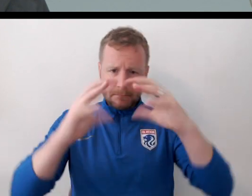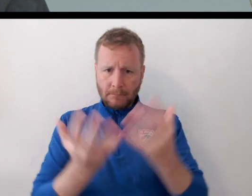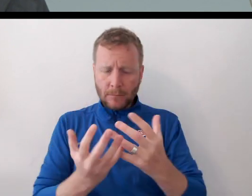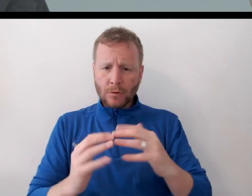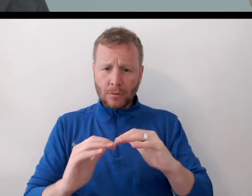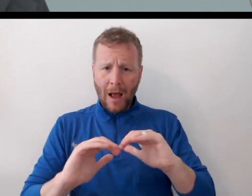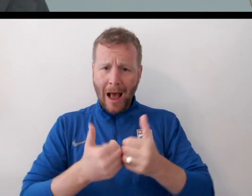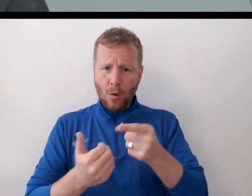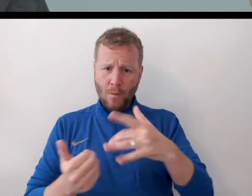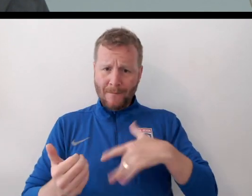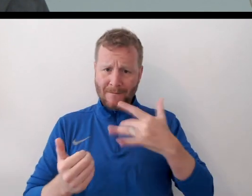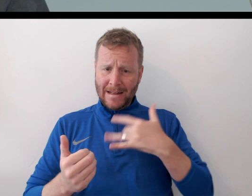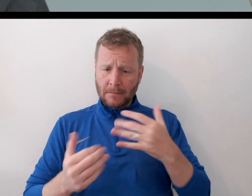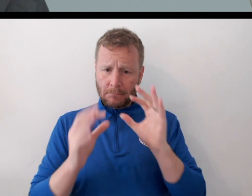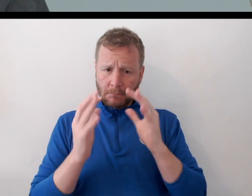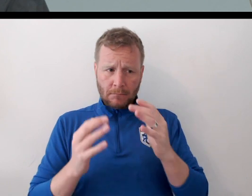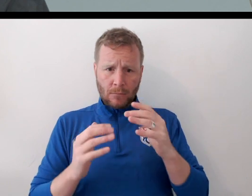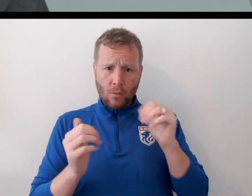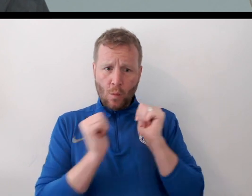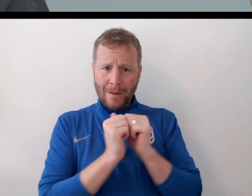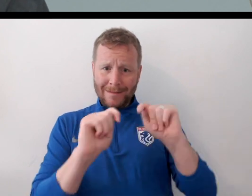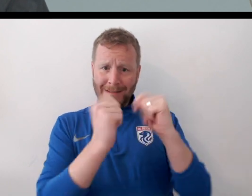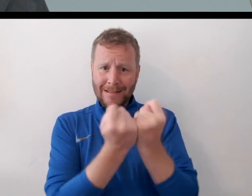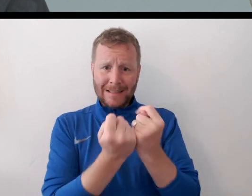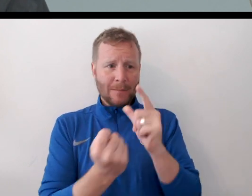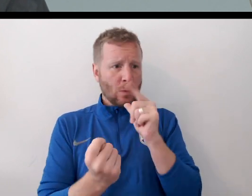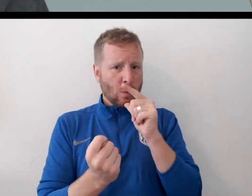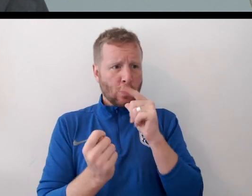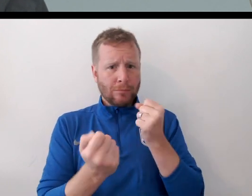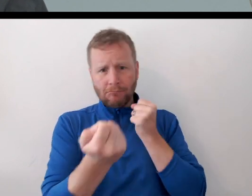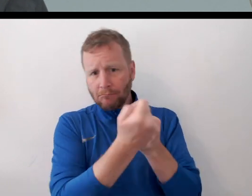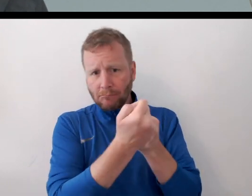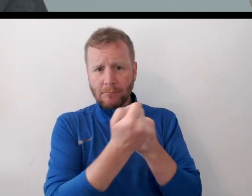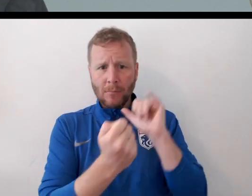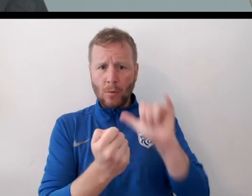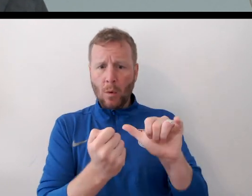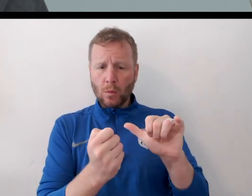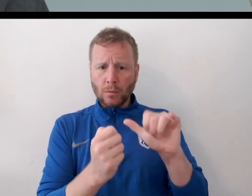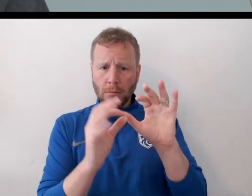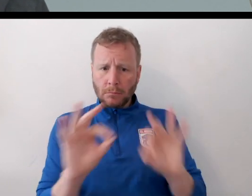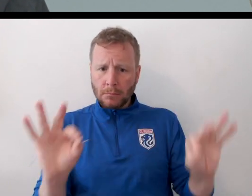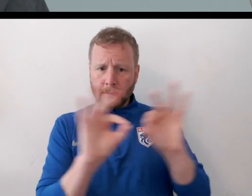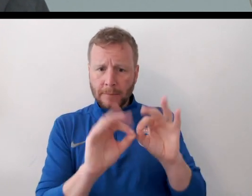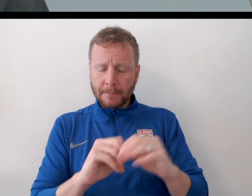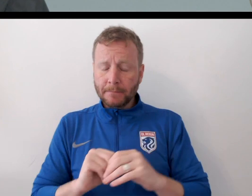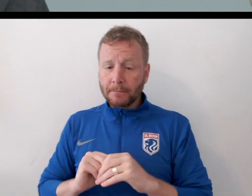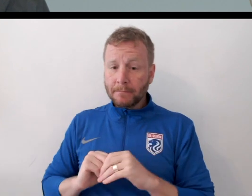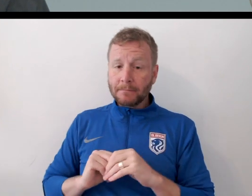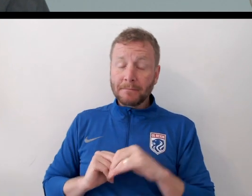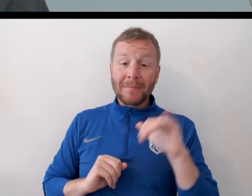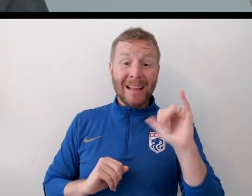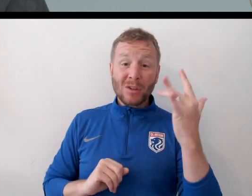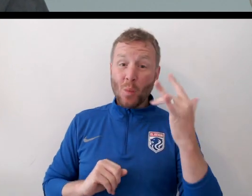is, to play for a team that is so outspoken about those particular values. Yeah, I think that's why a lot of people love the